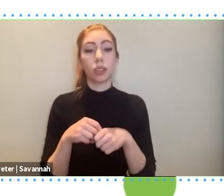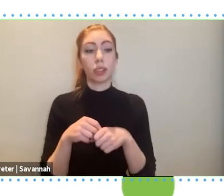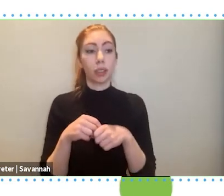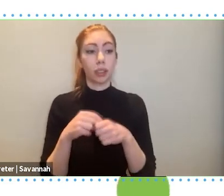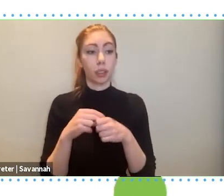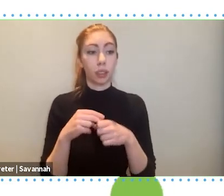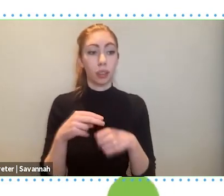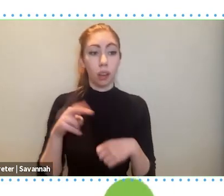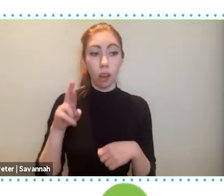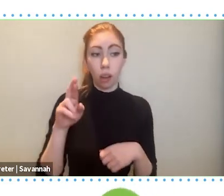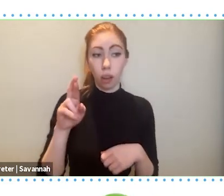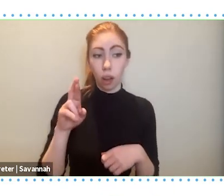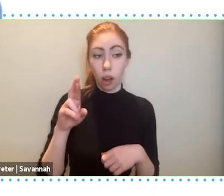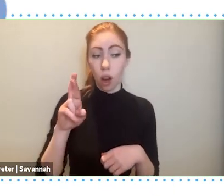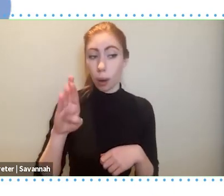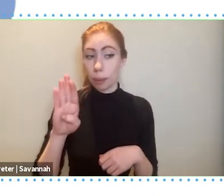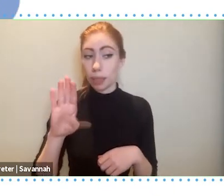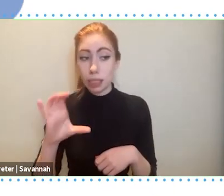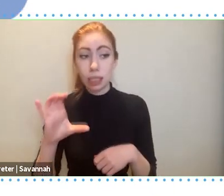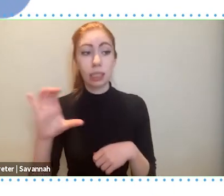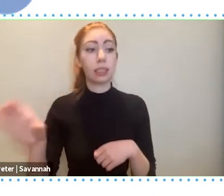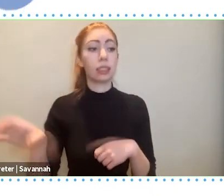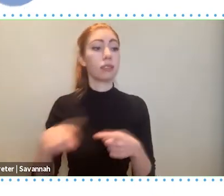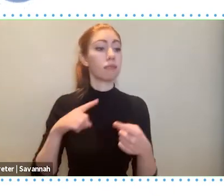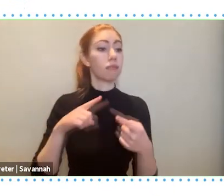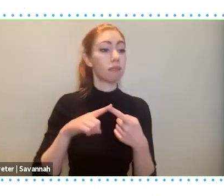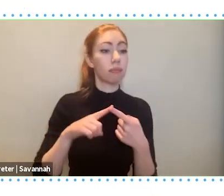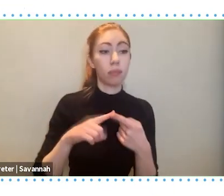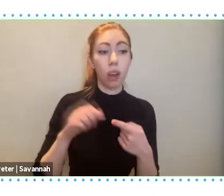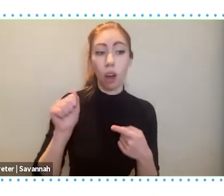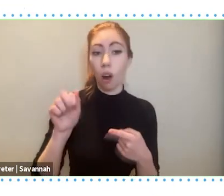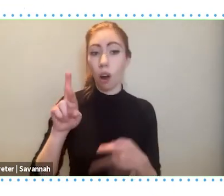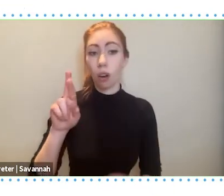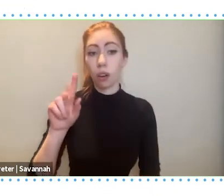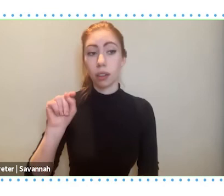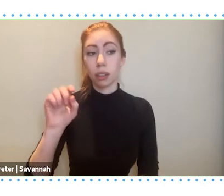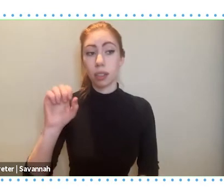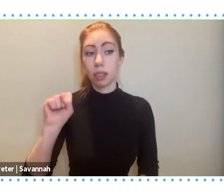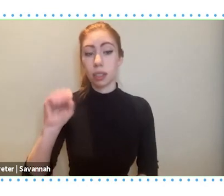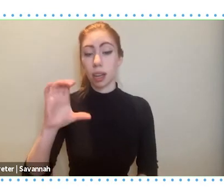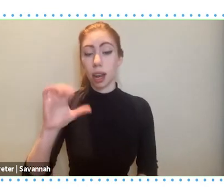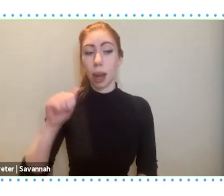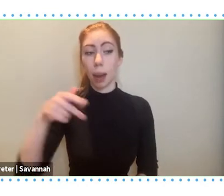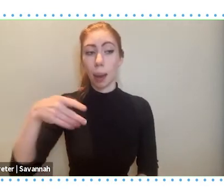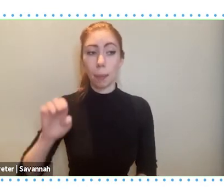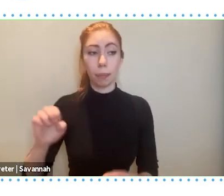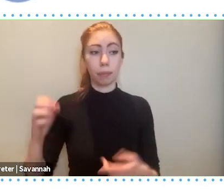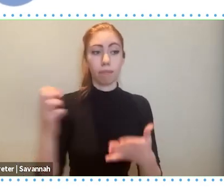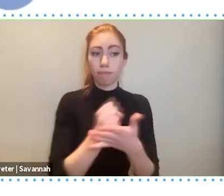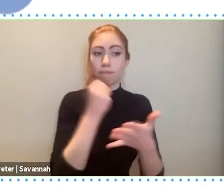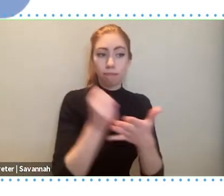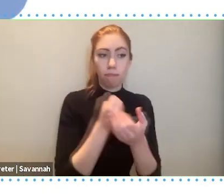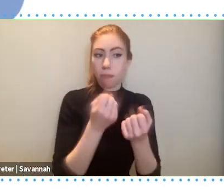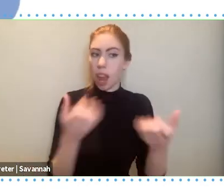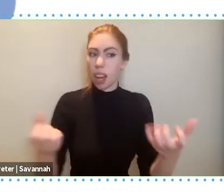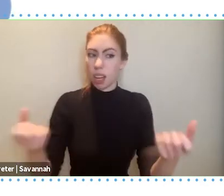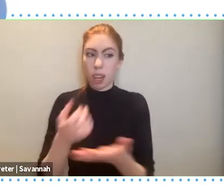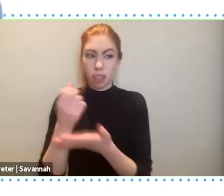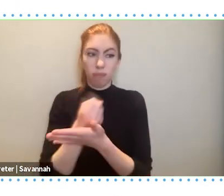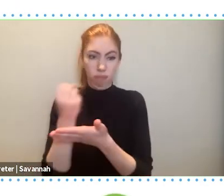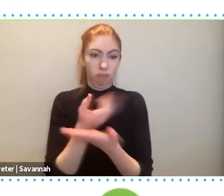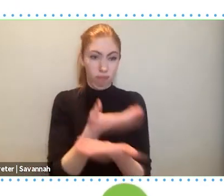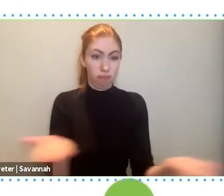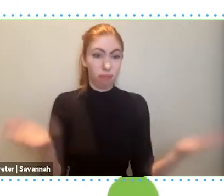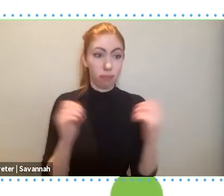whose exceptional dedication has been recognized. Visit the website to learn more about the awards program and how to nominate